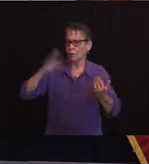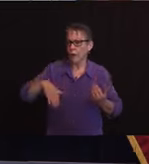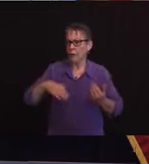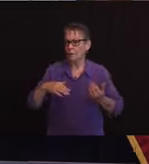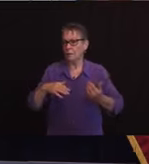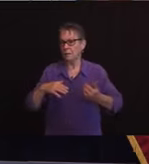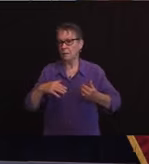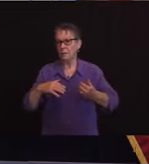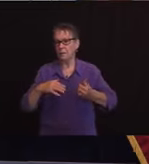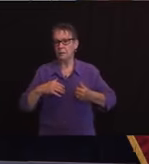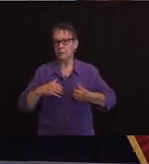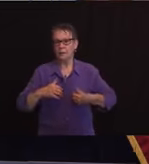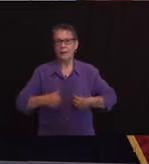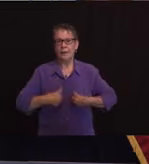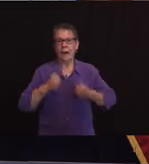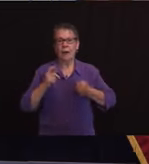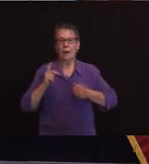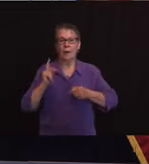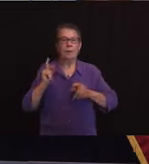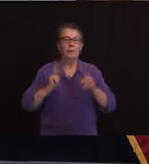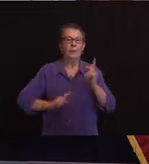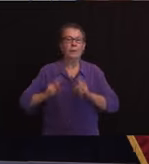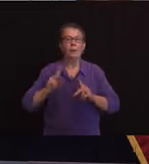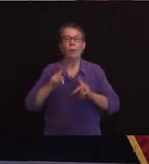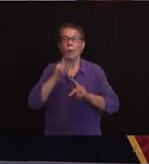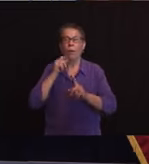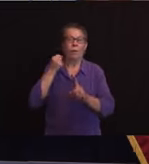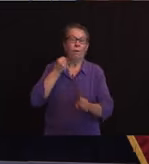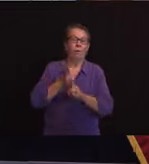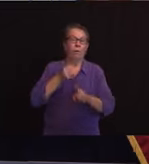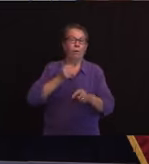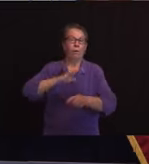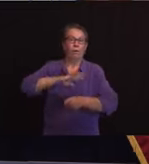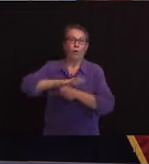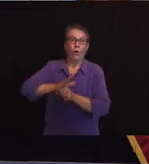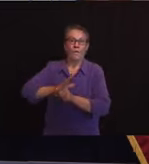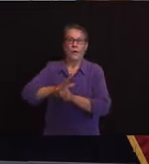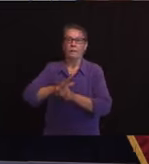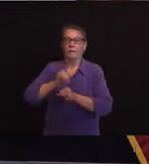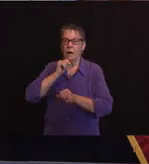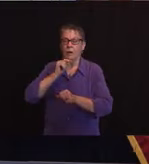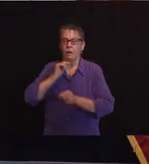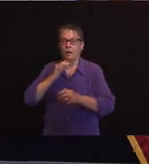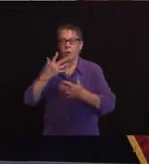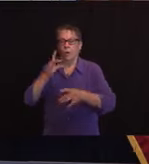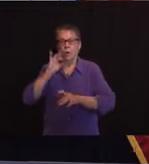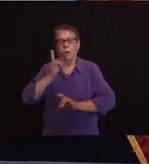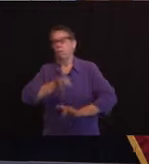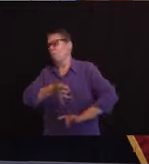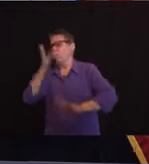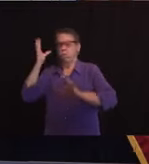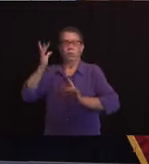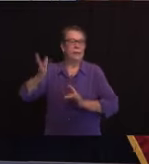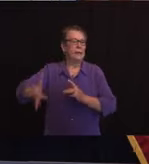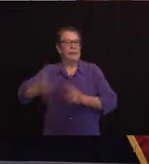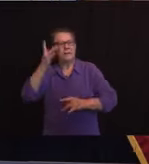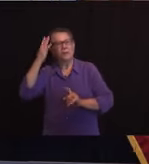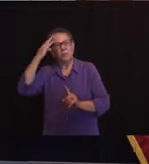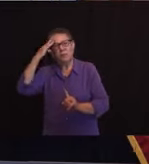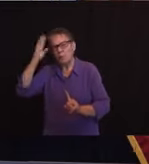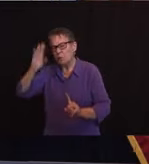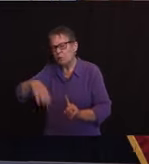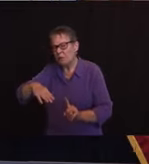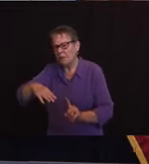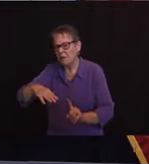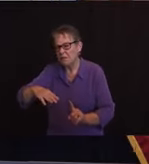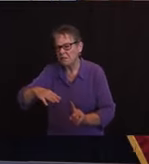individuals. So we want to catch it before, make sure that the students